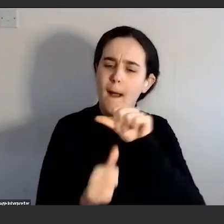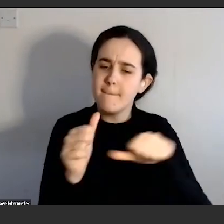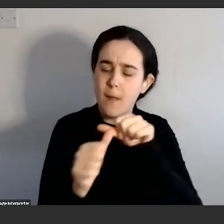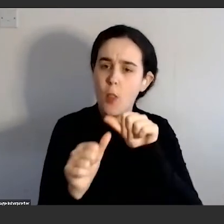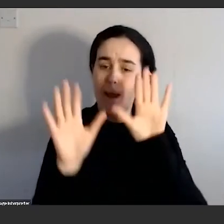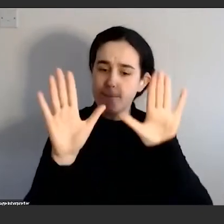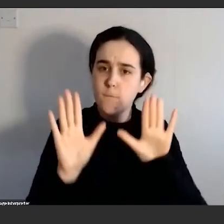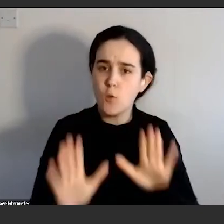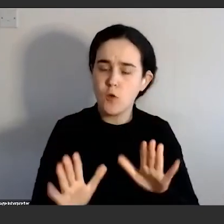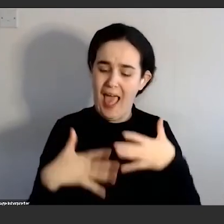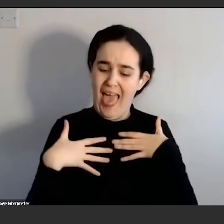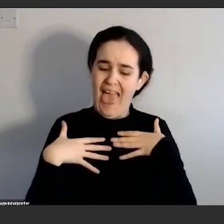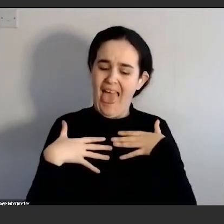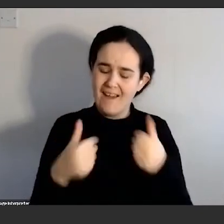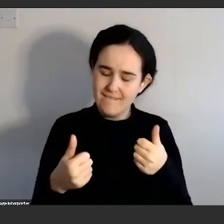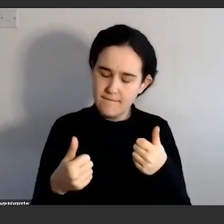emergency health.